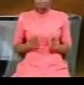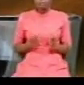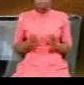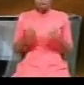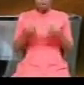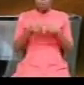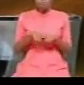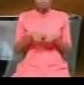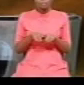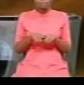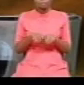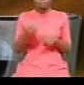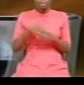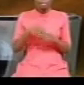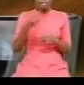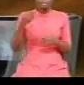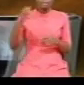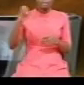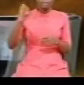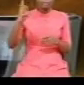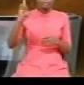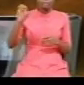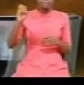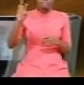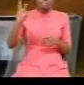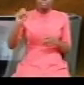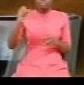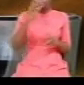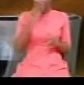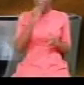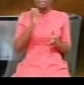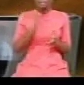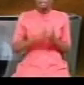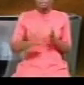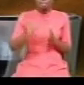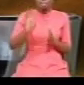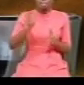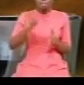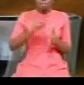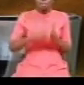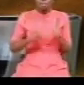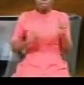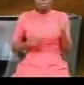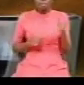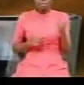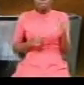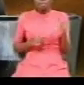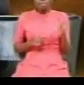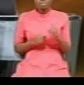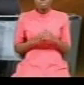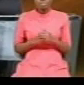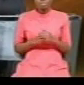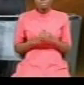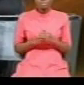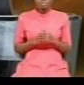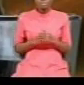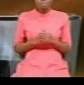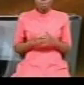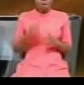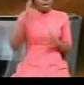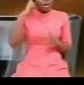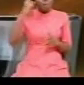also, in Hebrews chapter 6, verse 10. Hebrews chapter 6, verse 10.